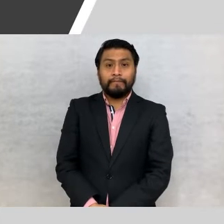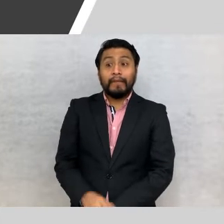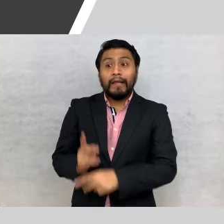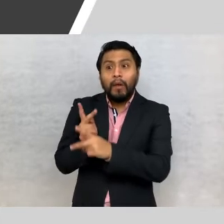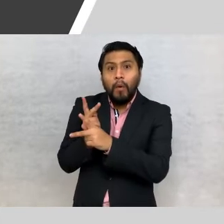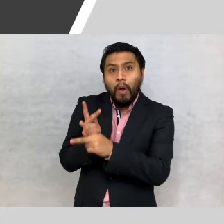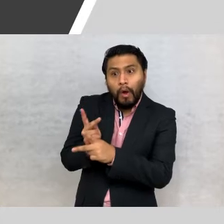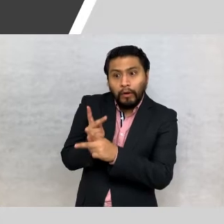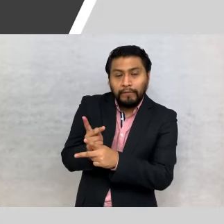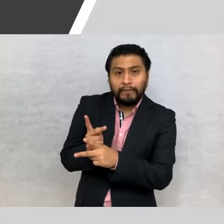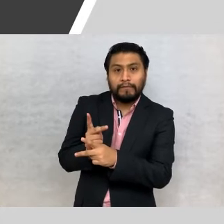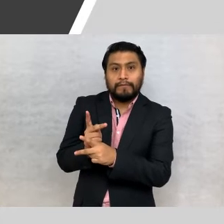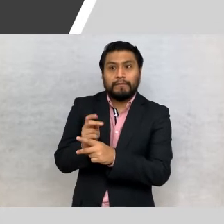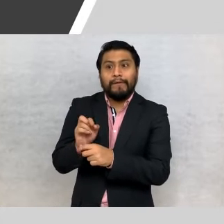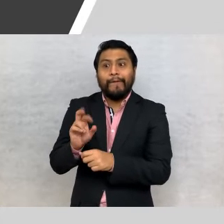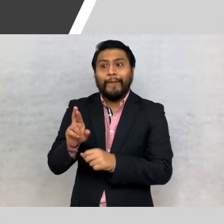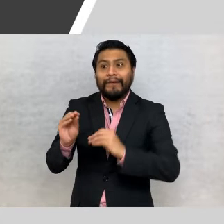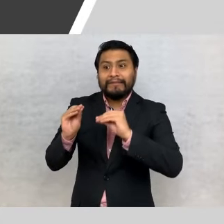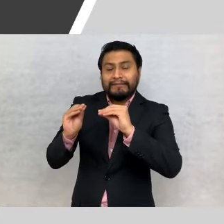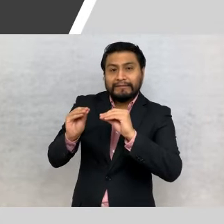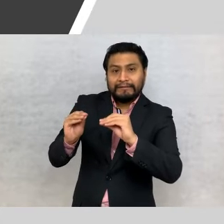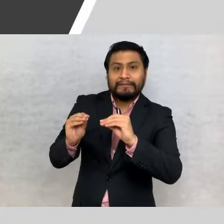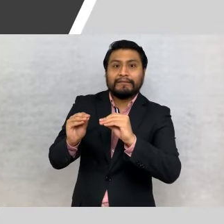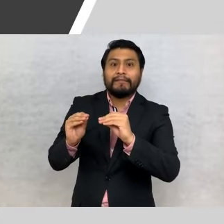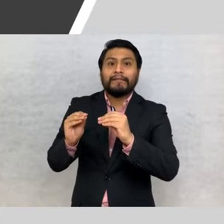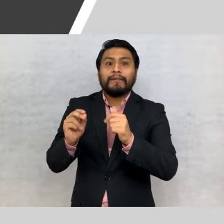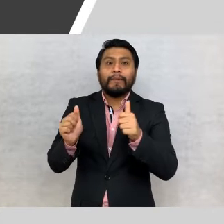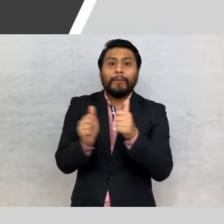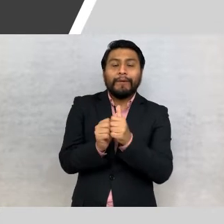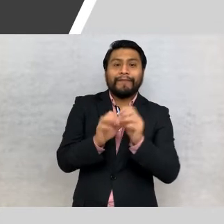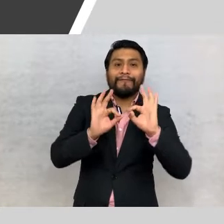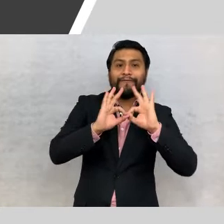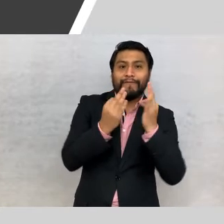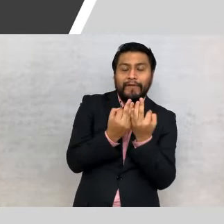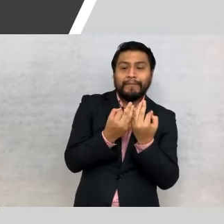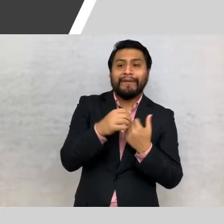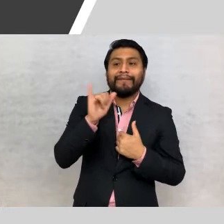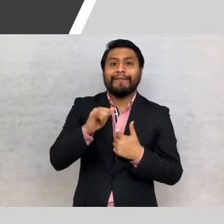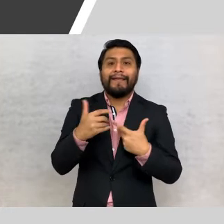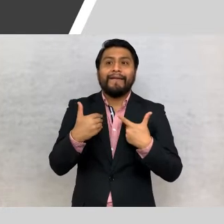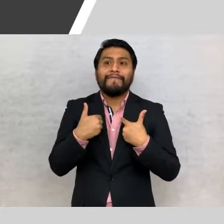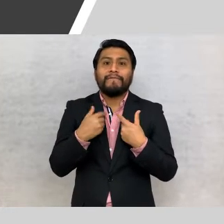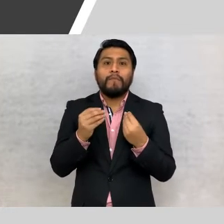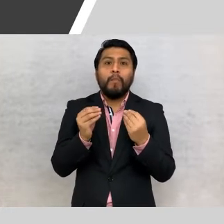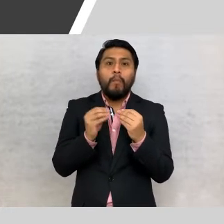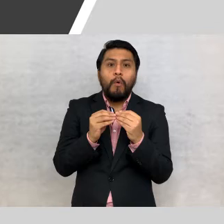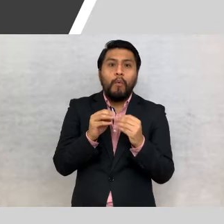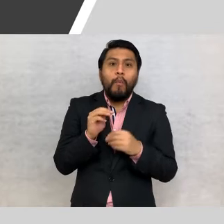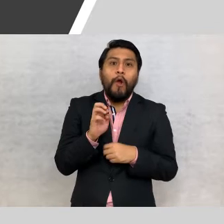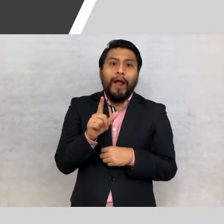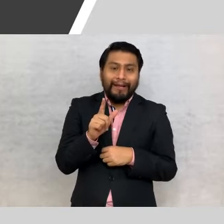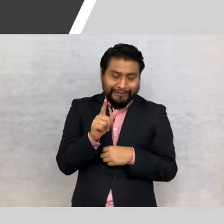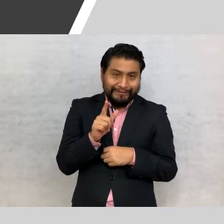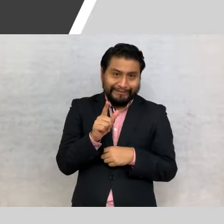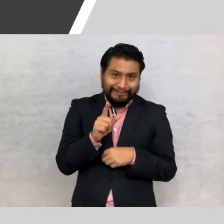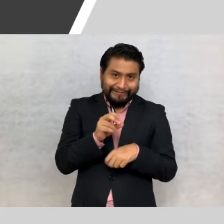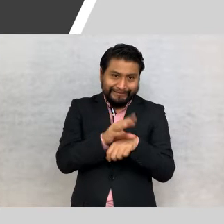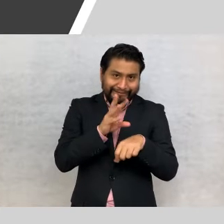guarded or raised, rather, by a family that was morally recommendable, so